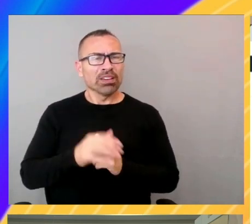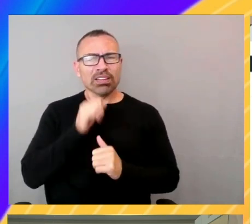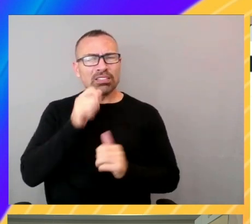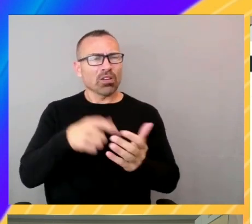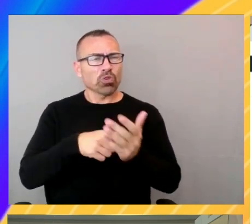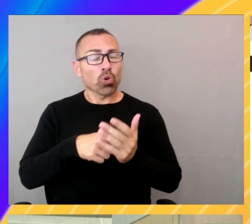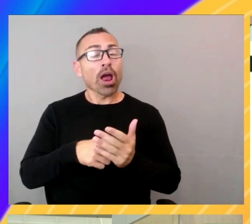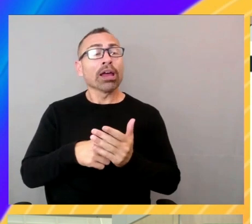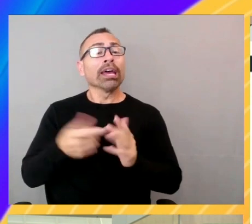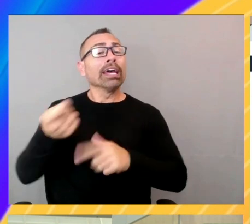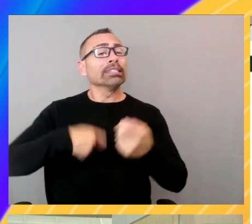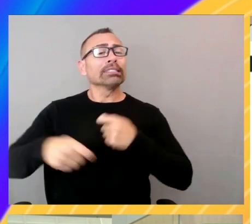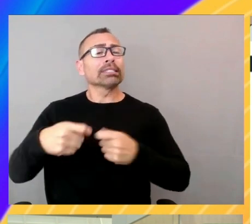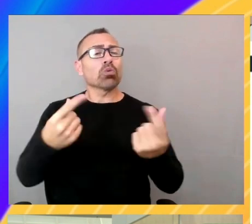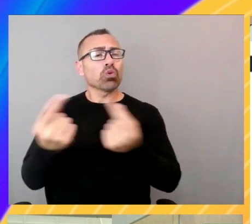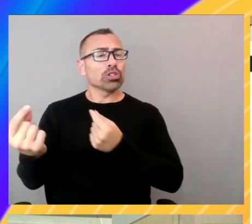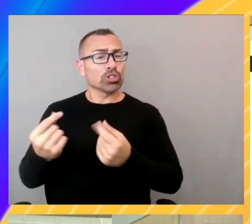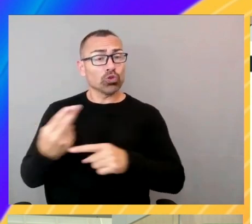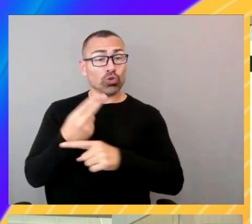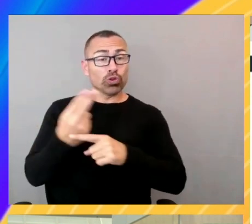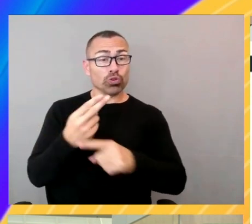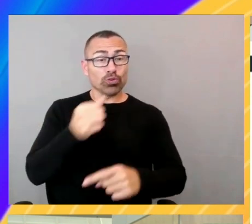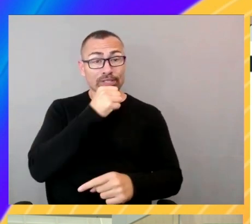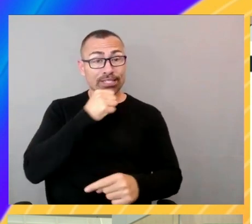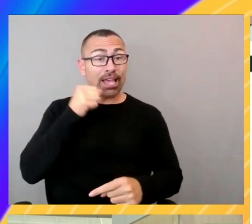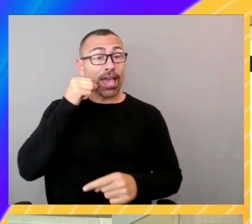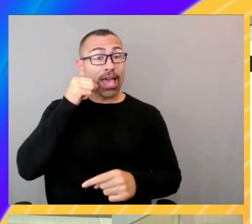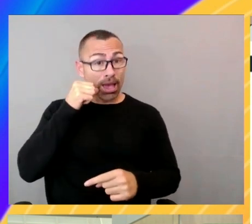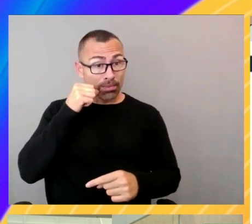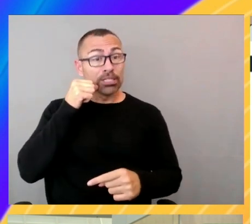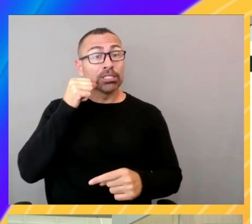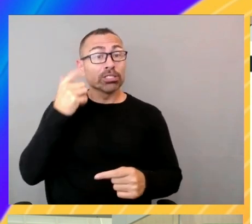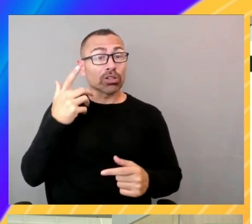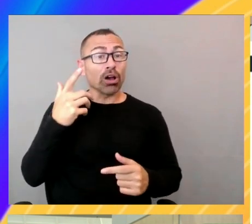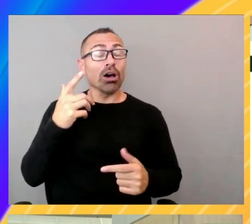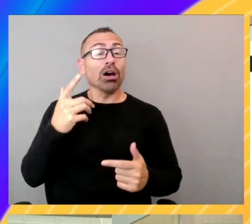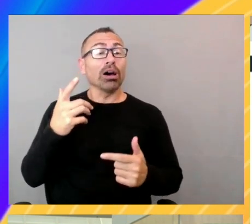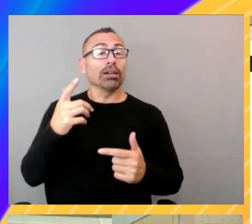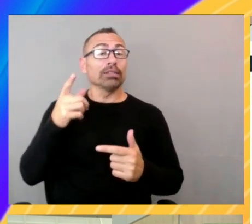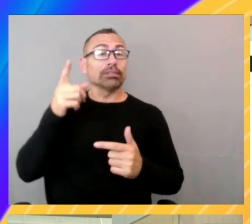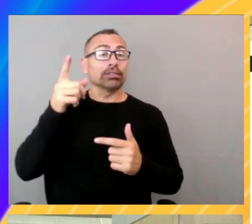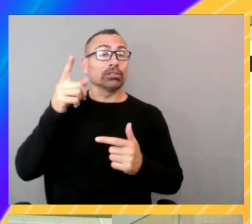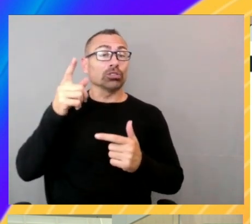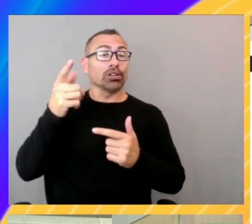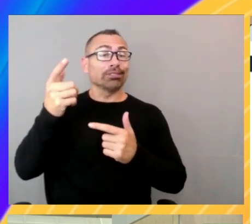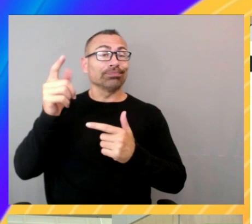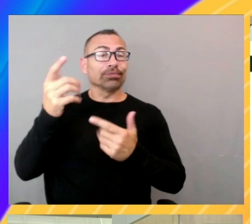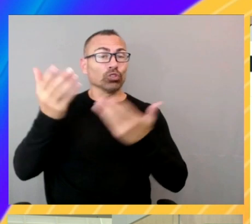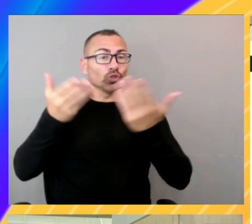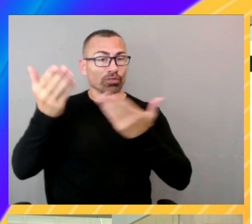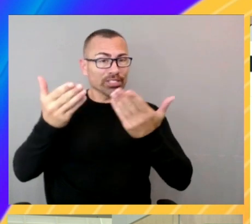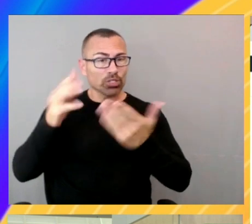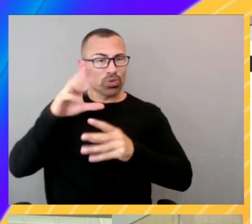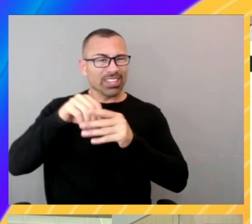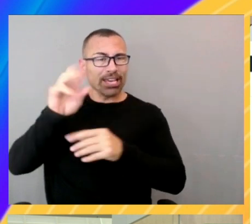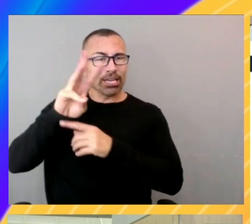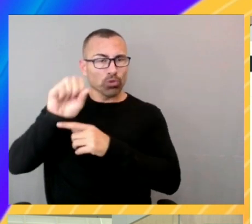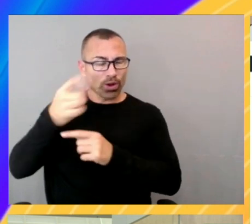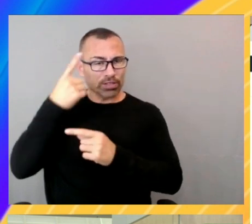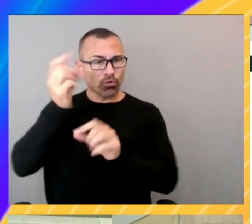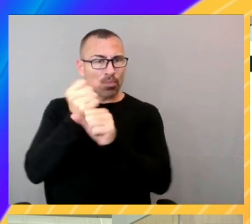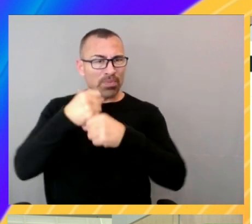to create these insights based on common patterns, or how is it doing that? So it's a machine